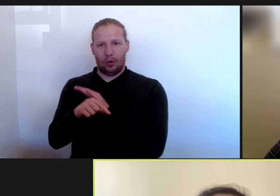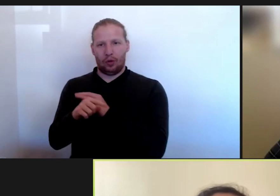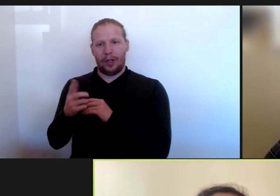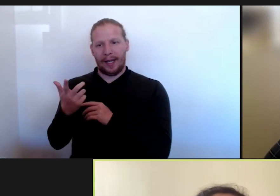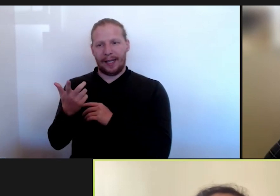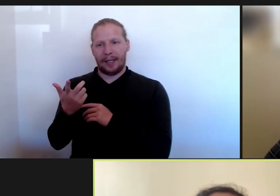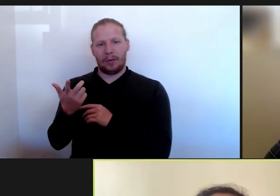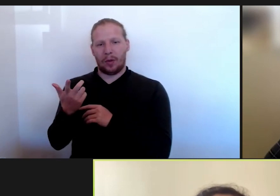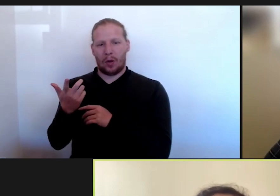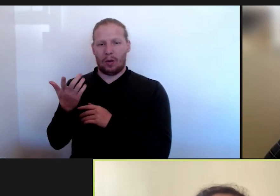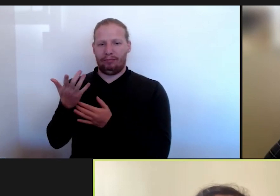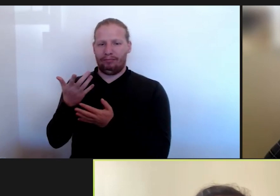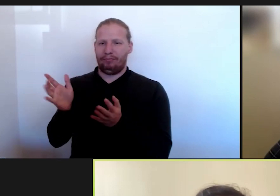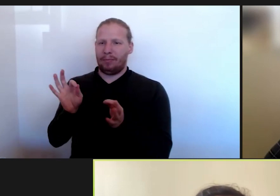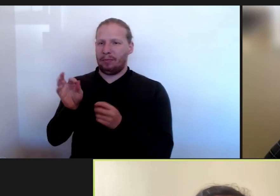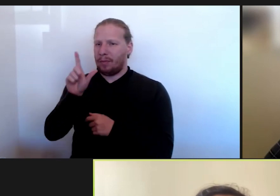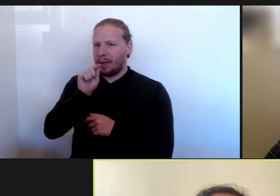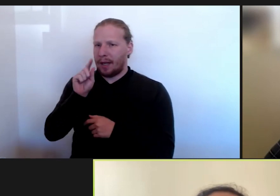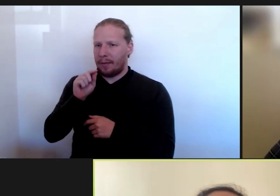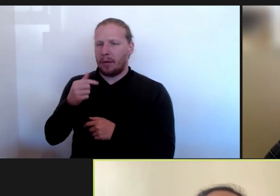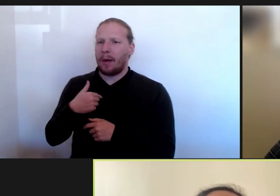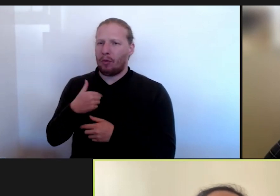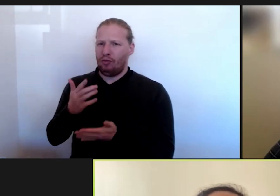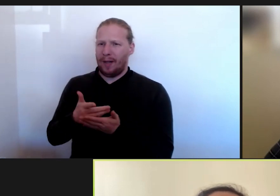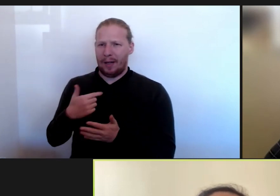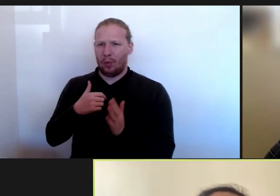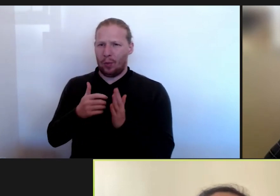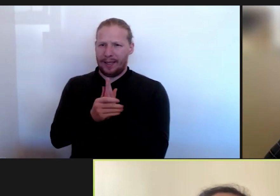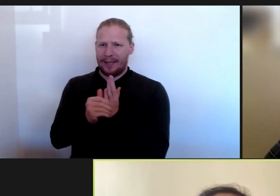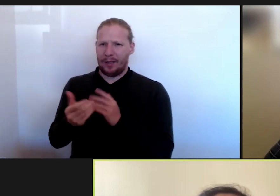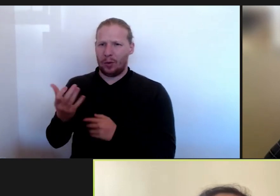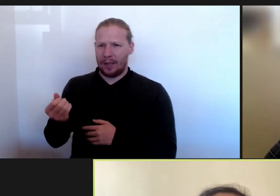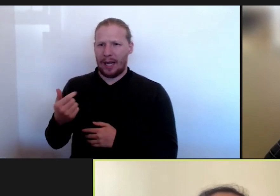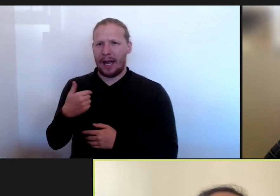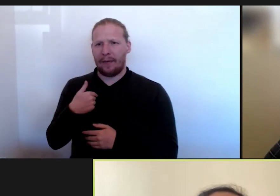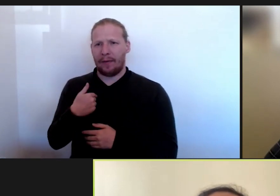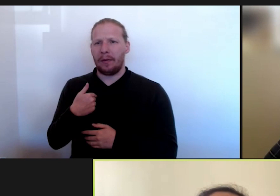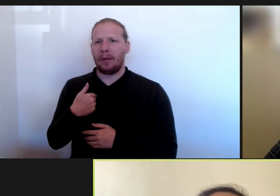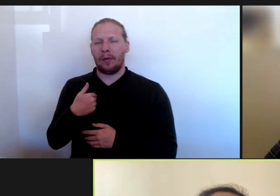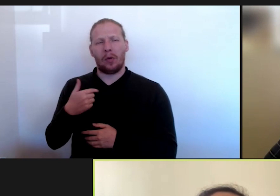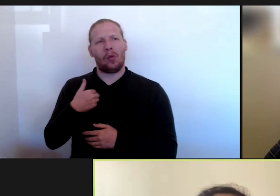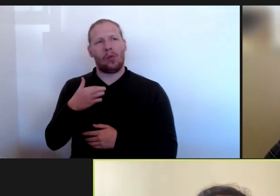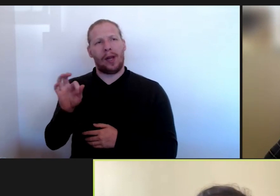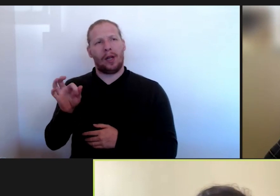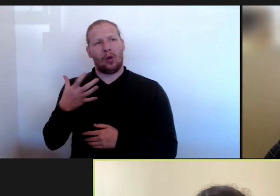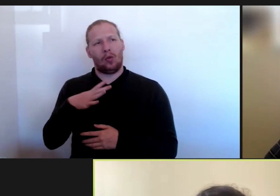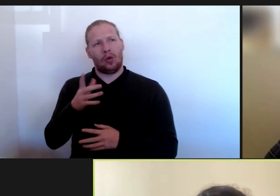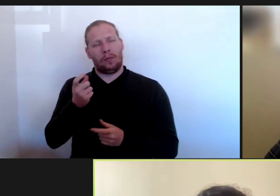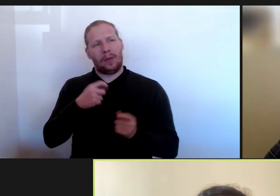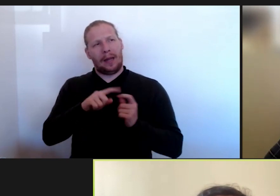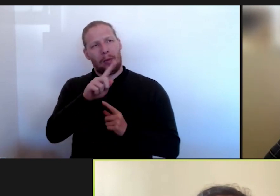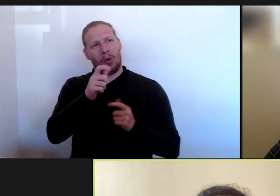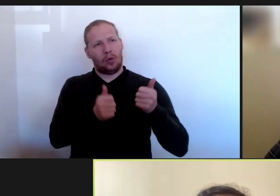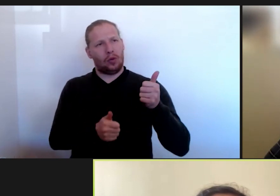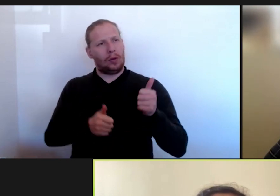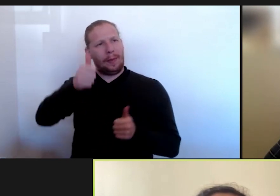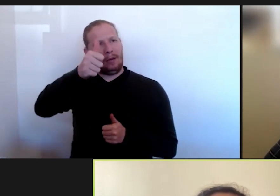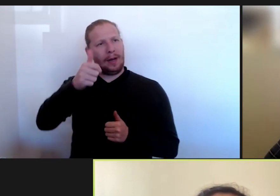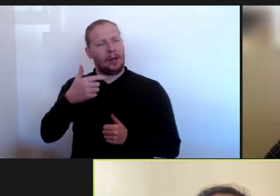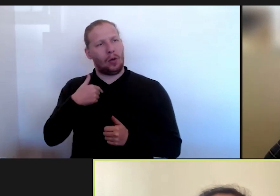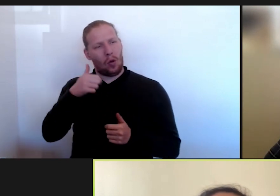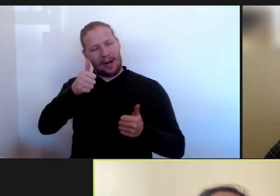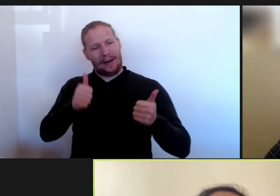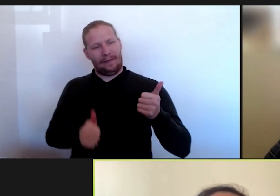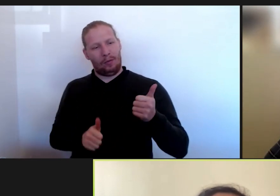every time you work with us, please see us as your partner. We are not claiming to be your superior. And please also do not see us as your inferior either.